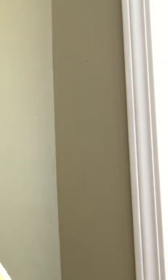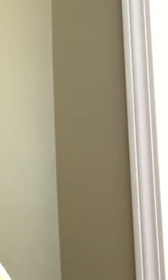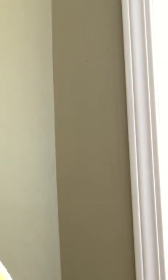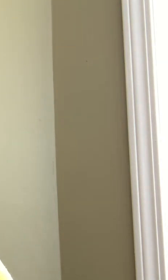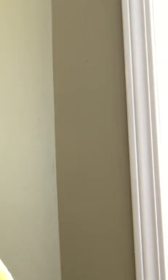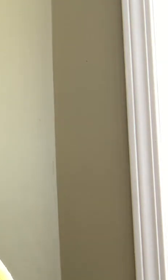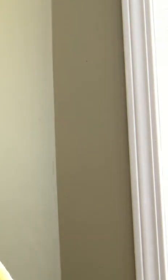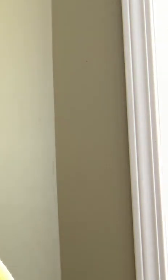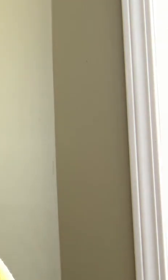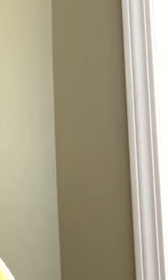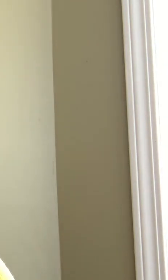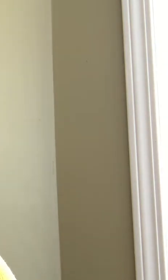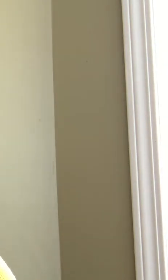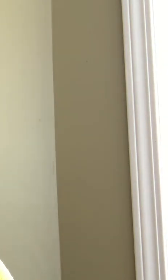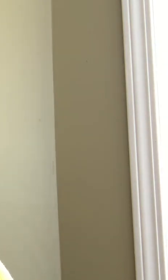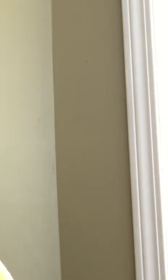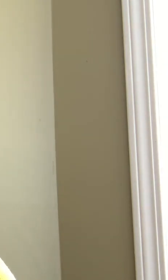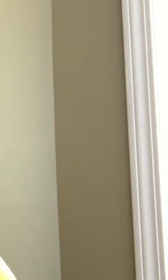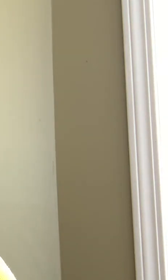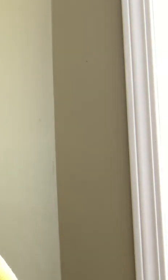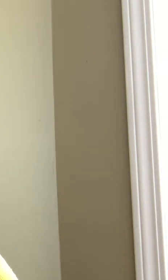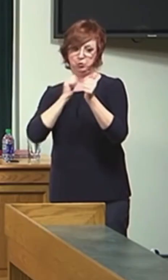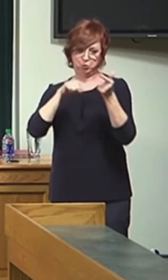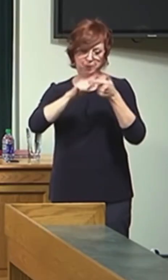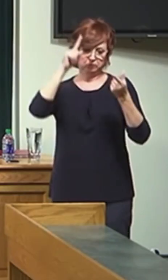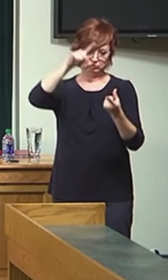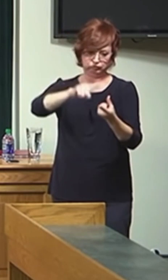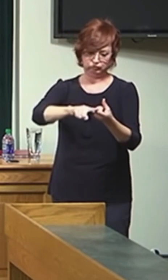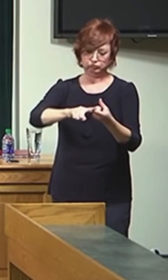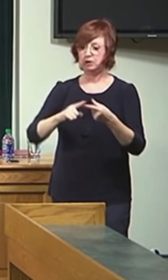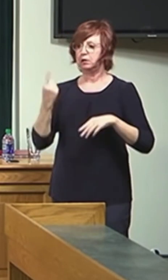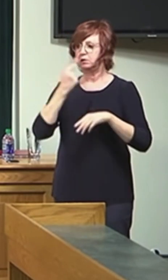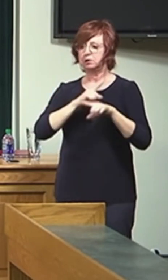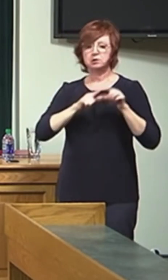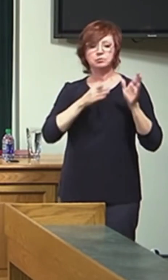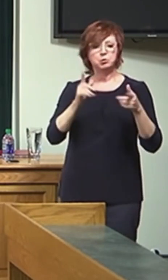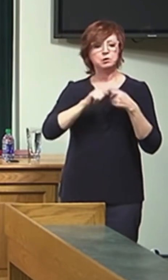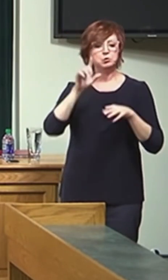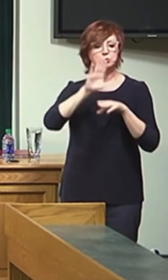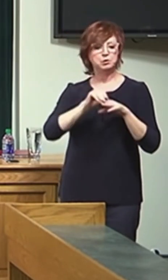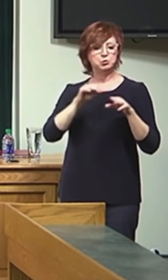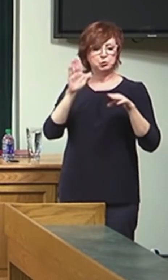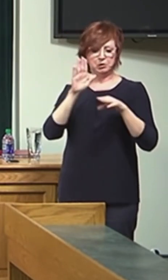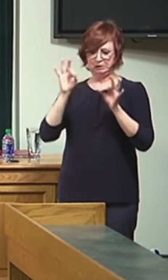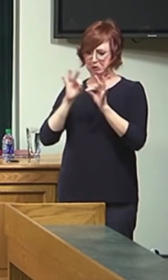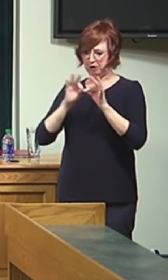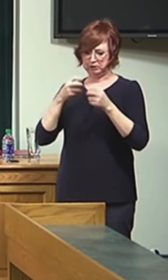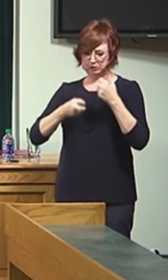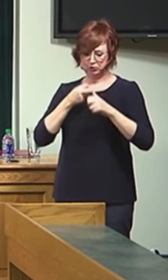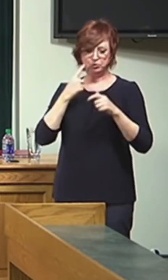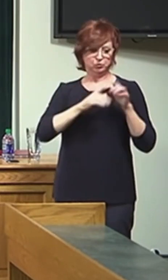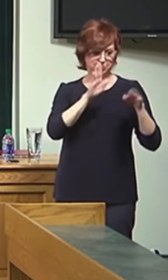-19 in the province, bringing the total to 86. Premier Scott Moe orders no gatherings over 10 people.